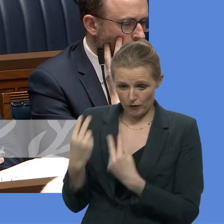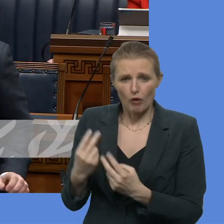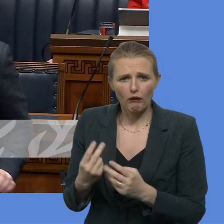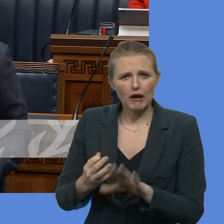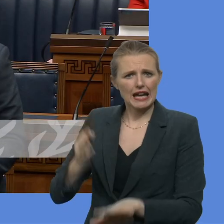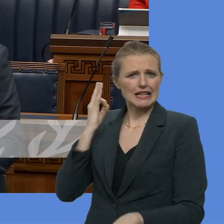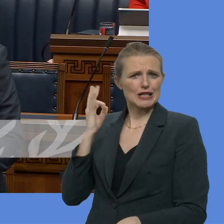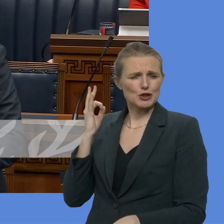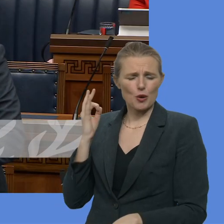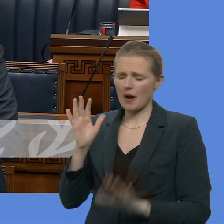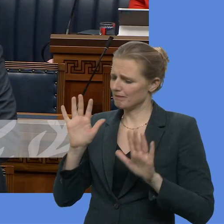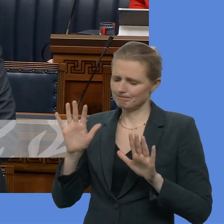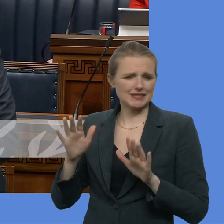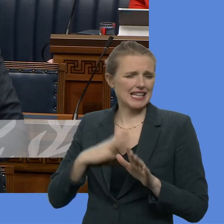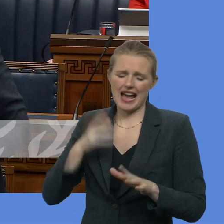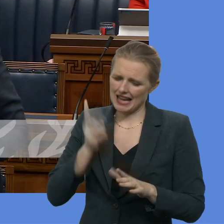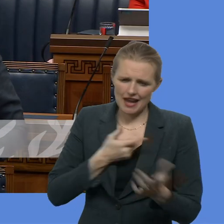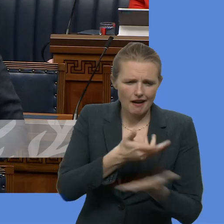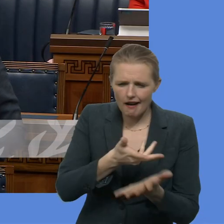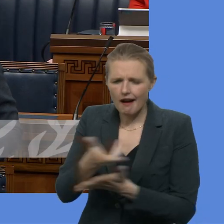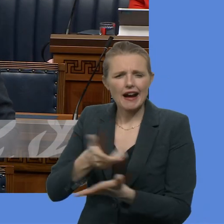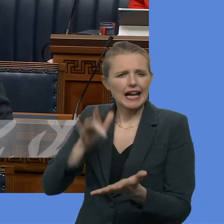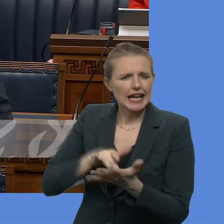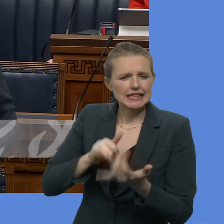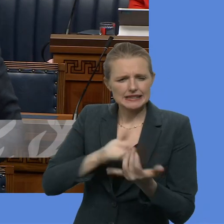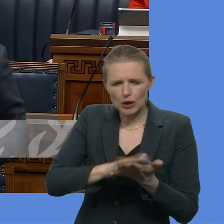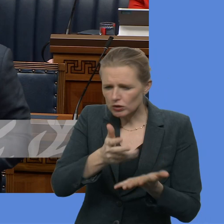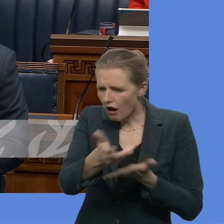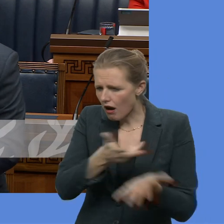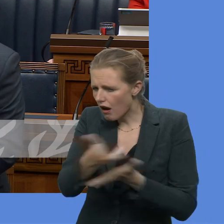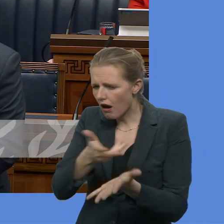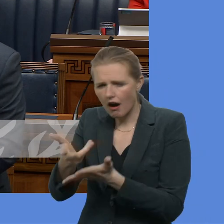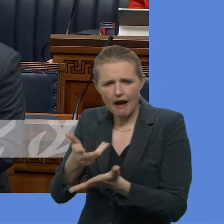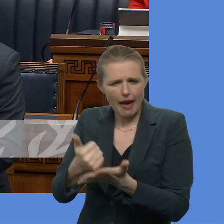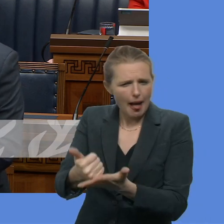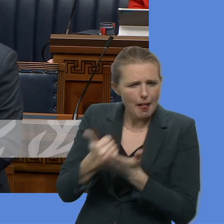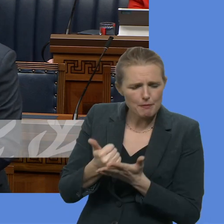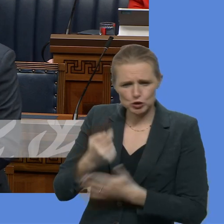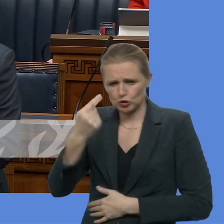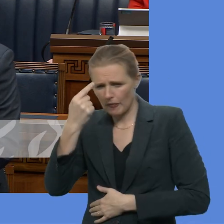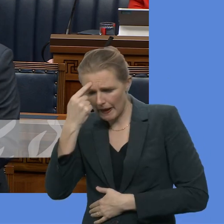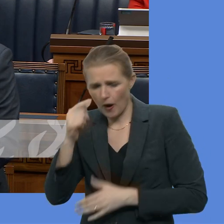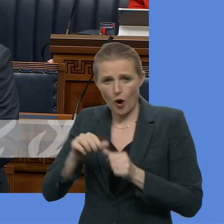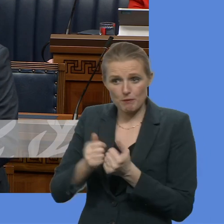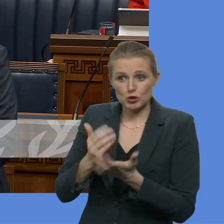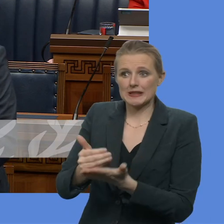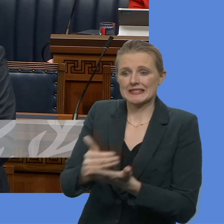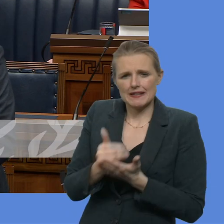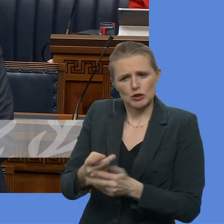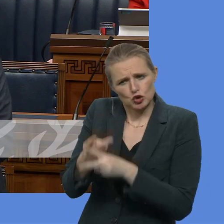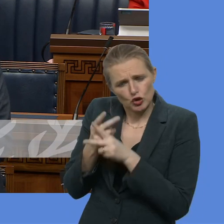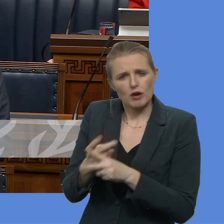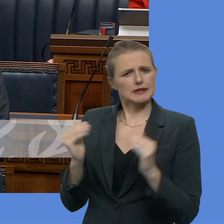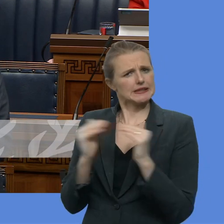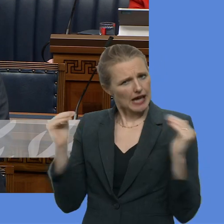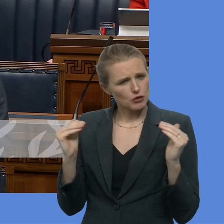asked my officials to re-engage with key stakeholders to refresh our thinking on what the most impact on improving the safety, security and standards